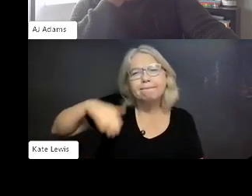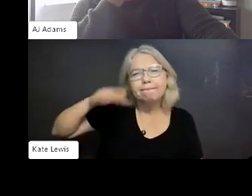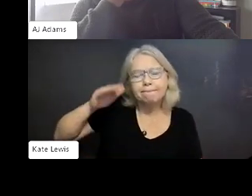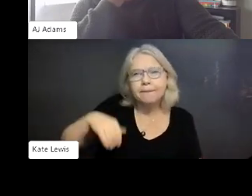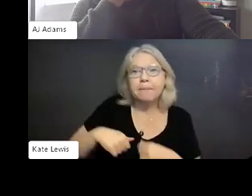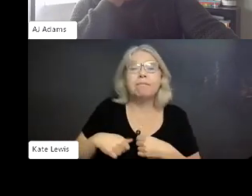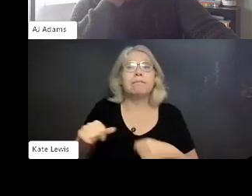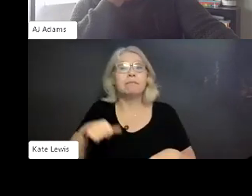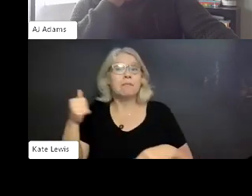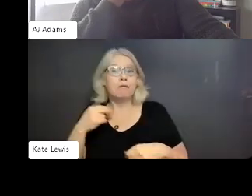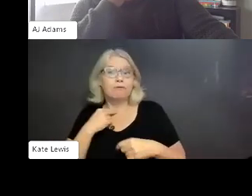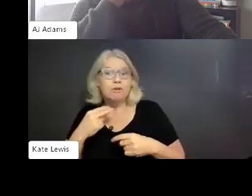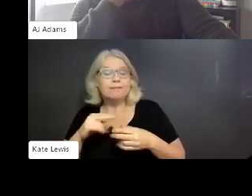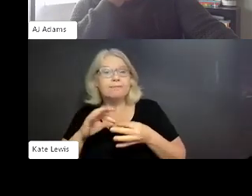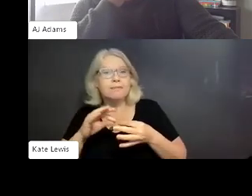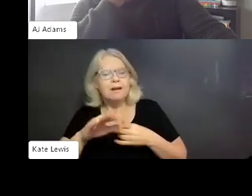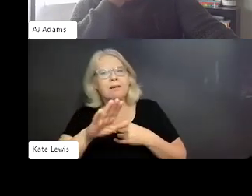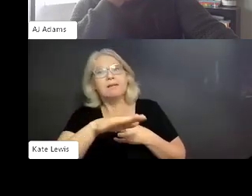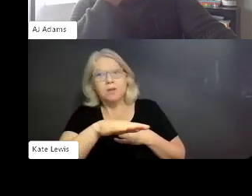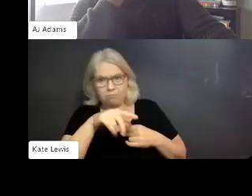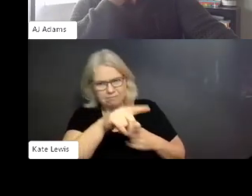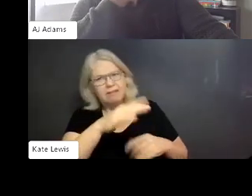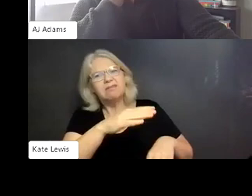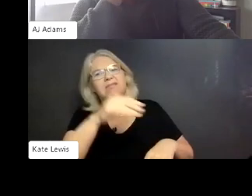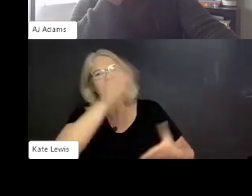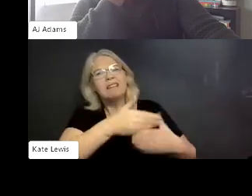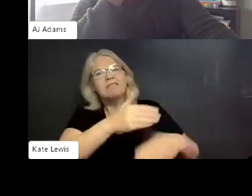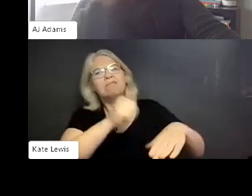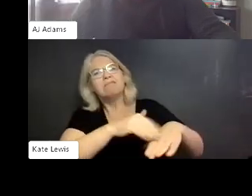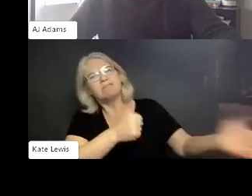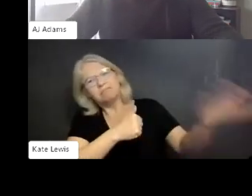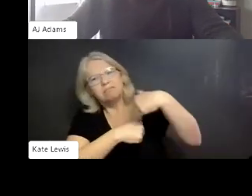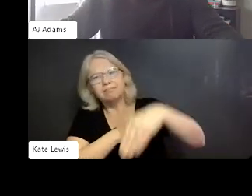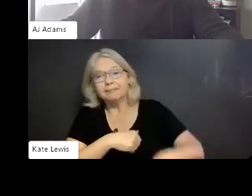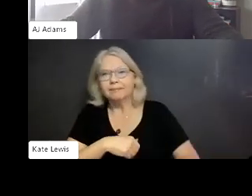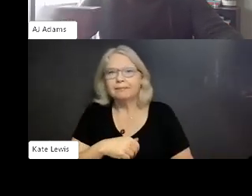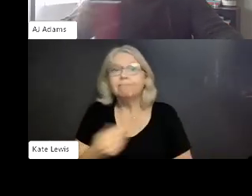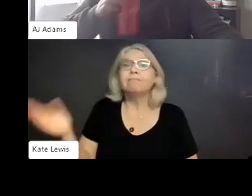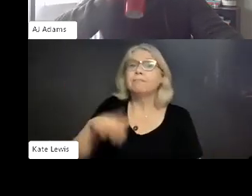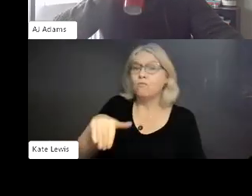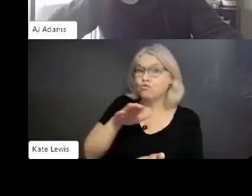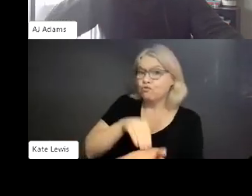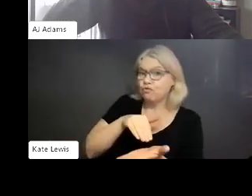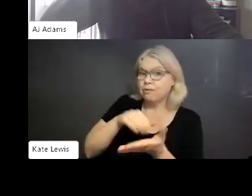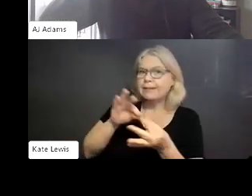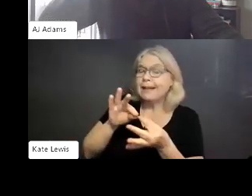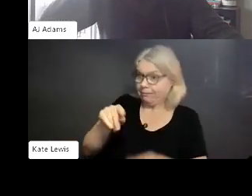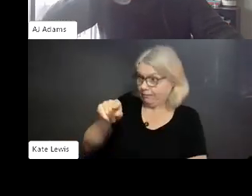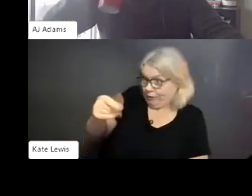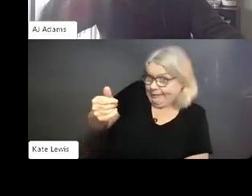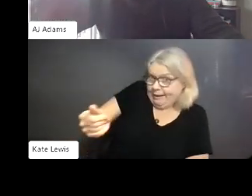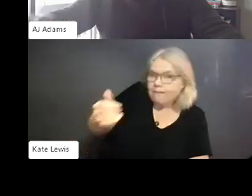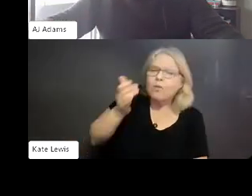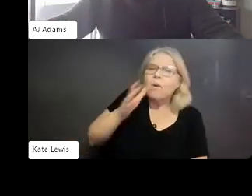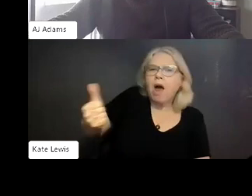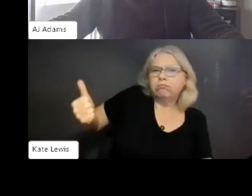Now you are going to be administering the dose yourself by injecting right about